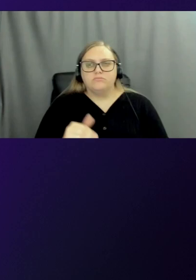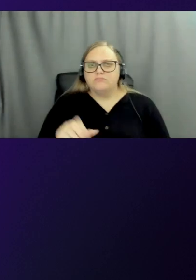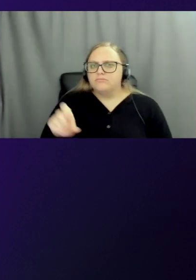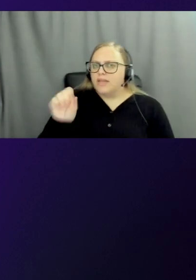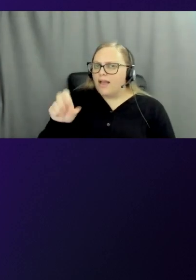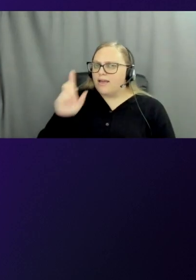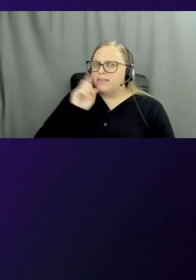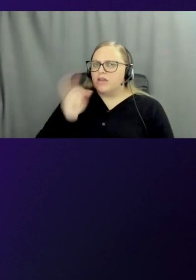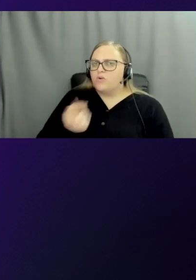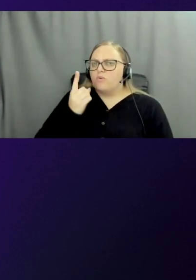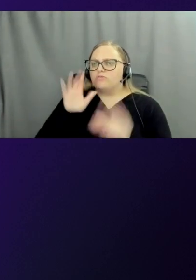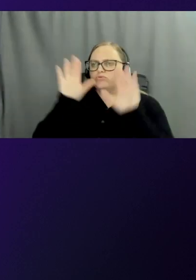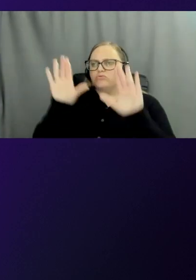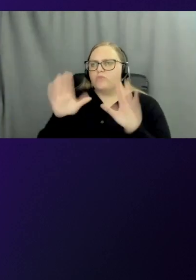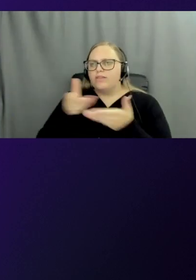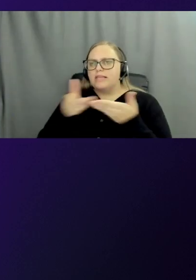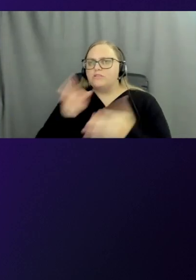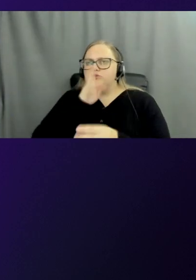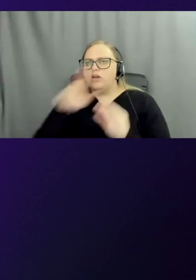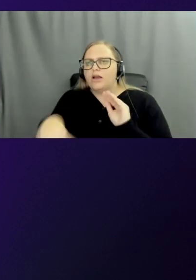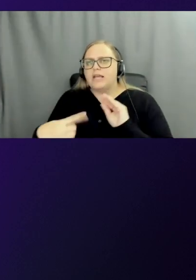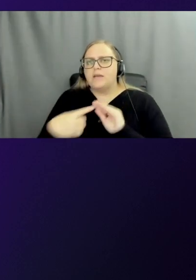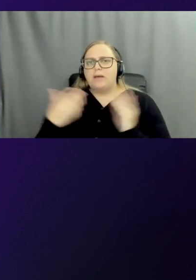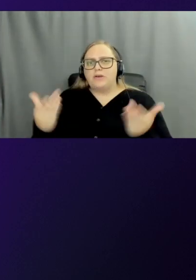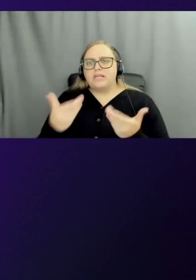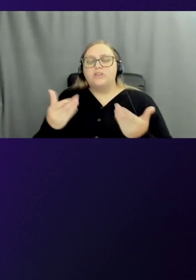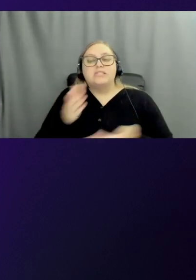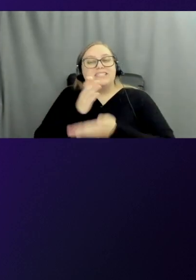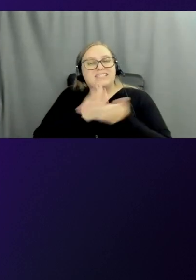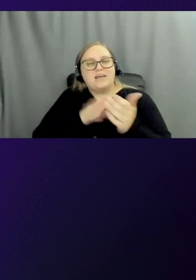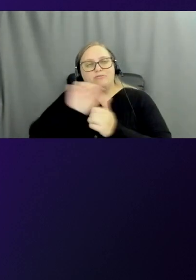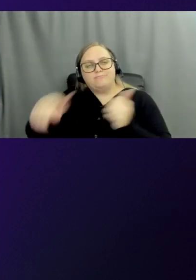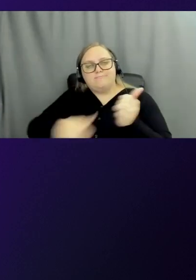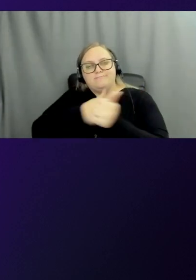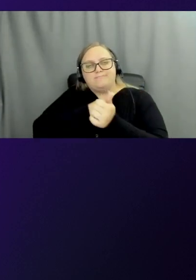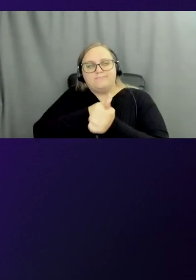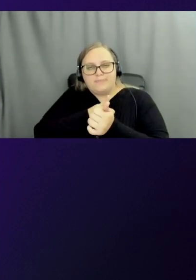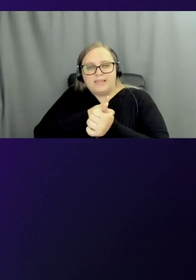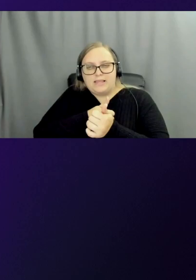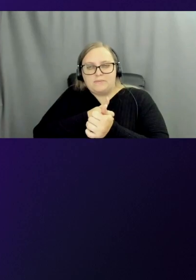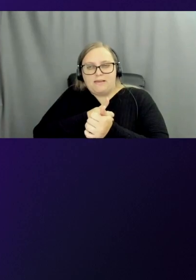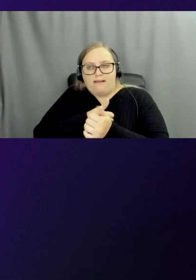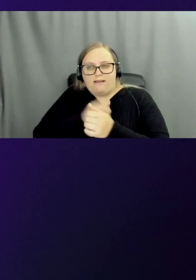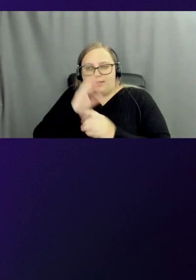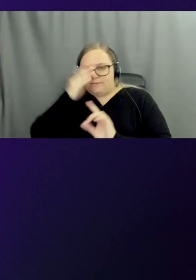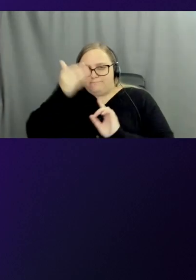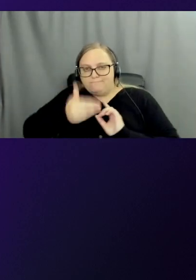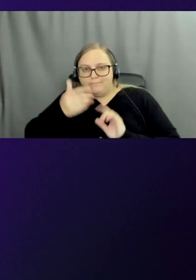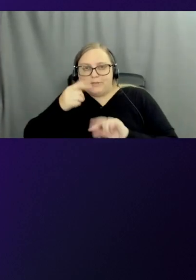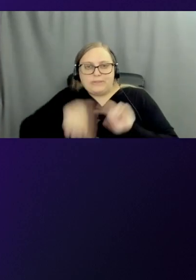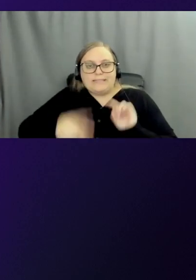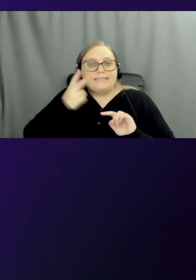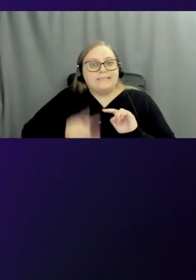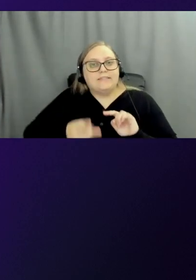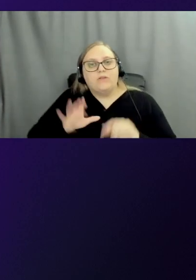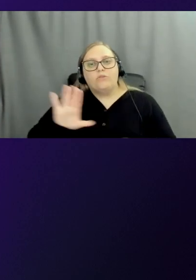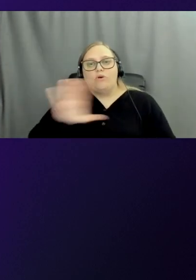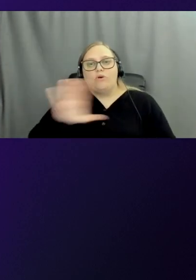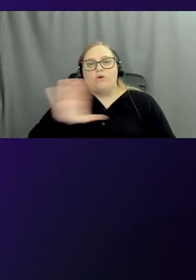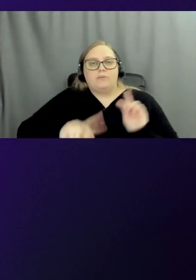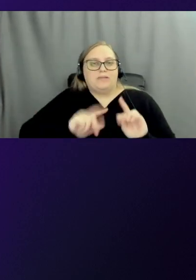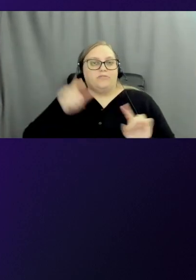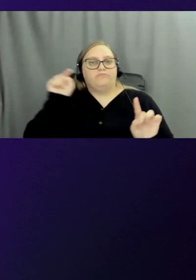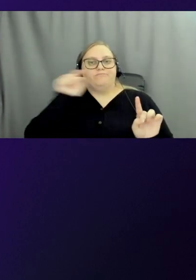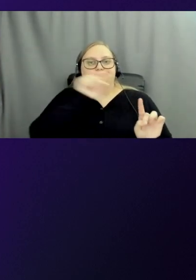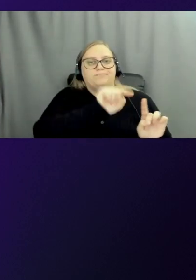talking about here with some of this is some of the behind the scenes that's really important for SSDs, for folks that are out there. I think